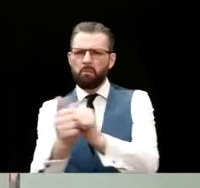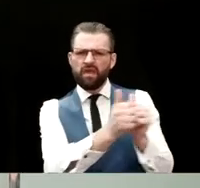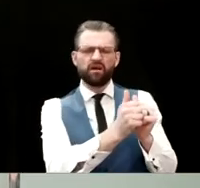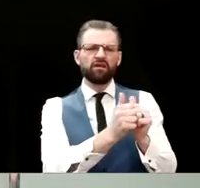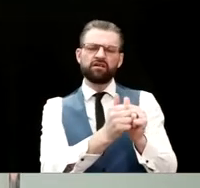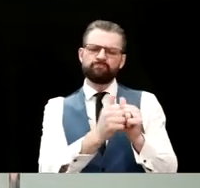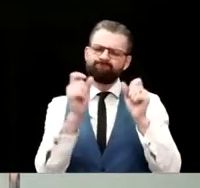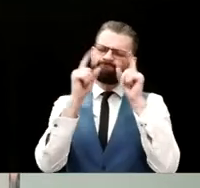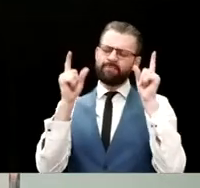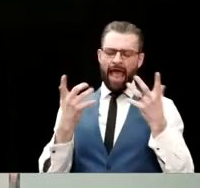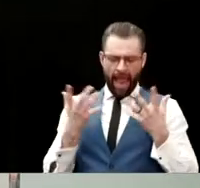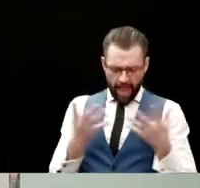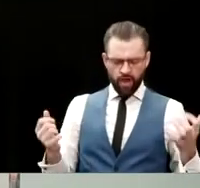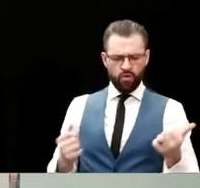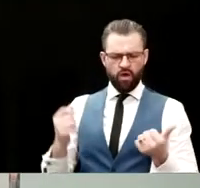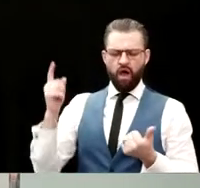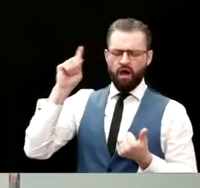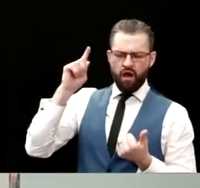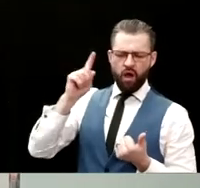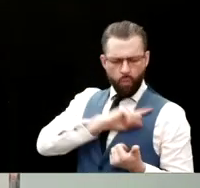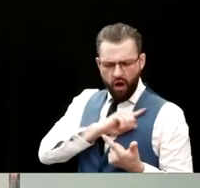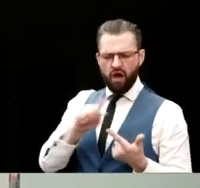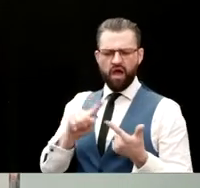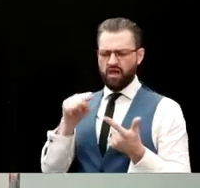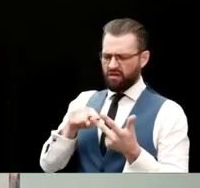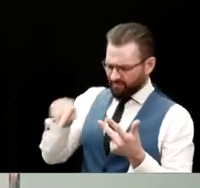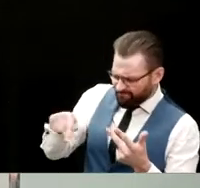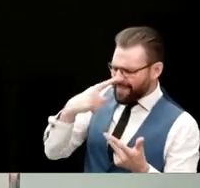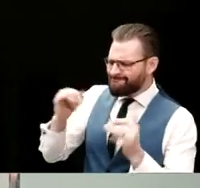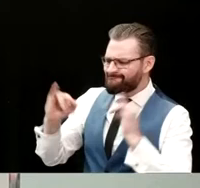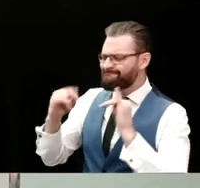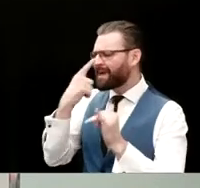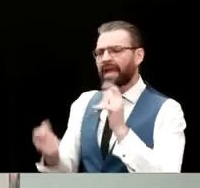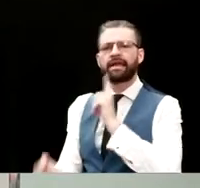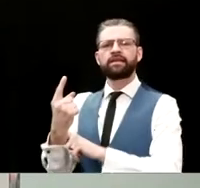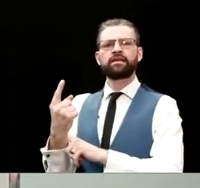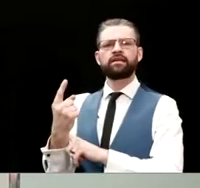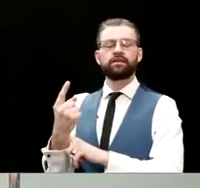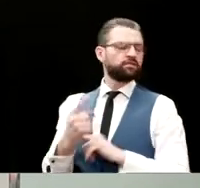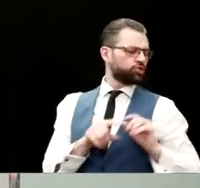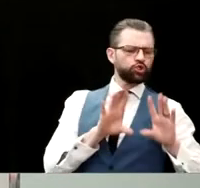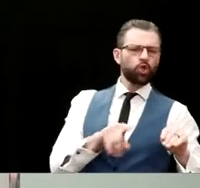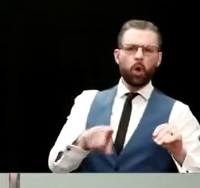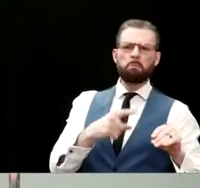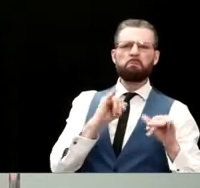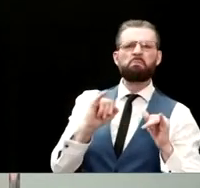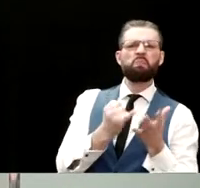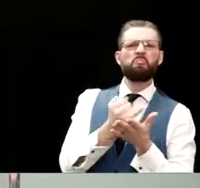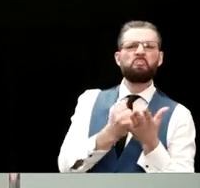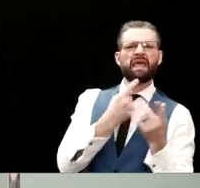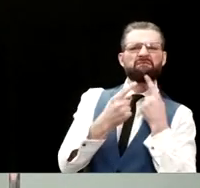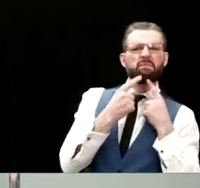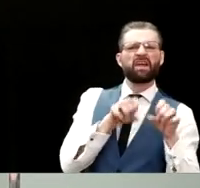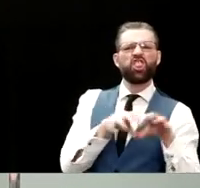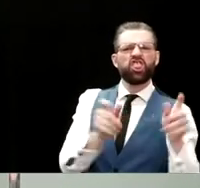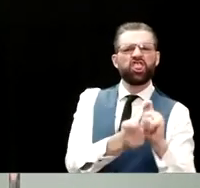how, why, and in what capacity these atrocities happened means helping to prevent misinformation and manipulation of this